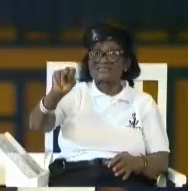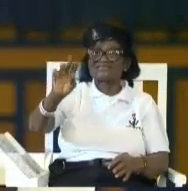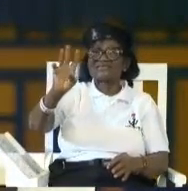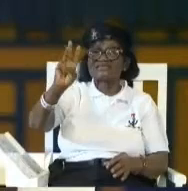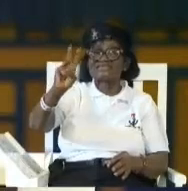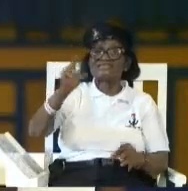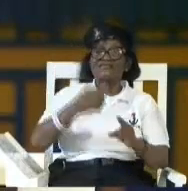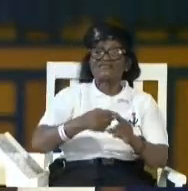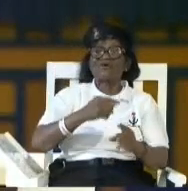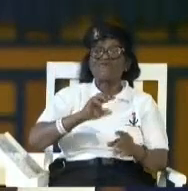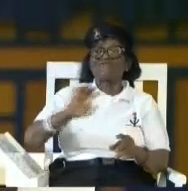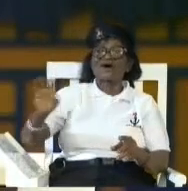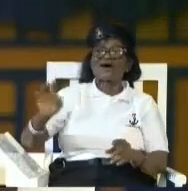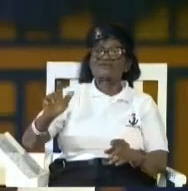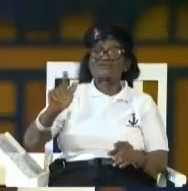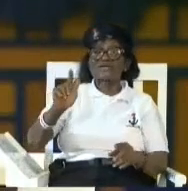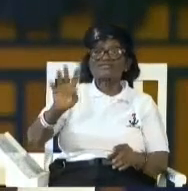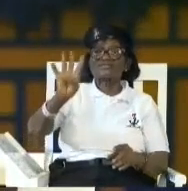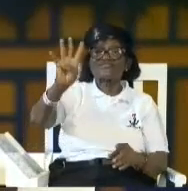from verse 24 to